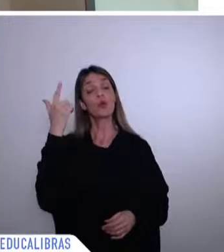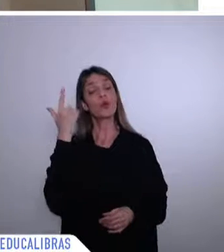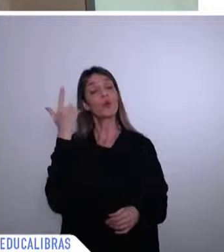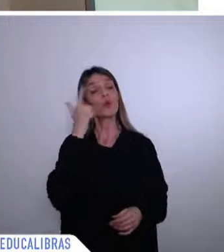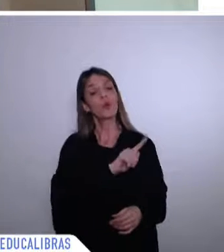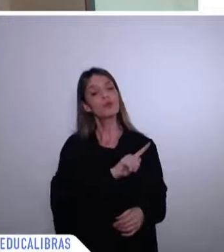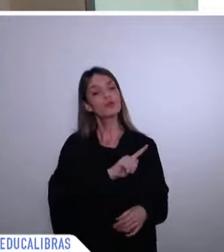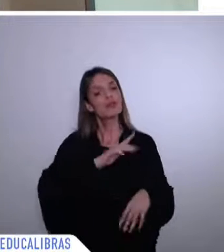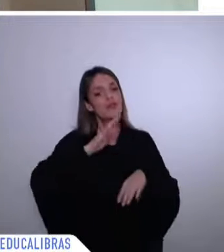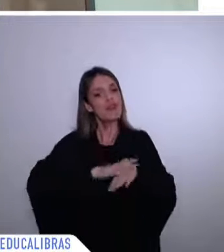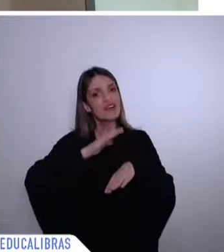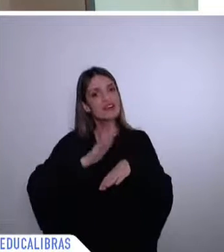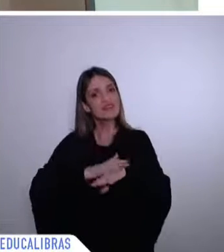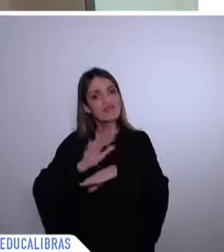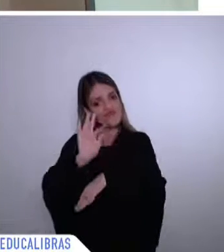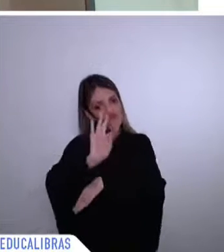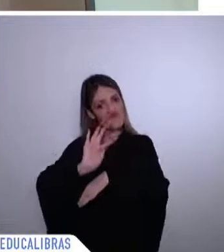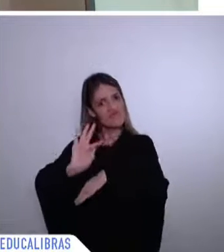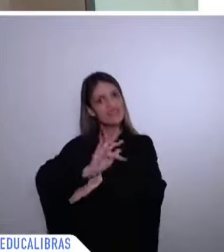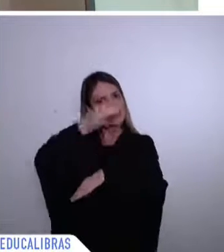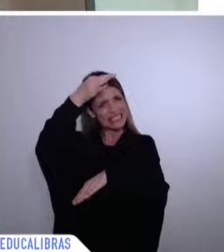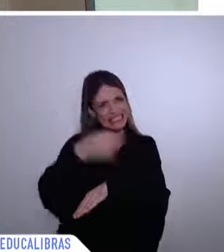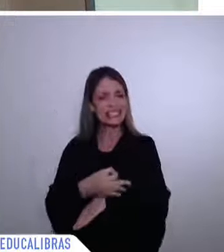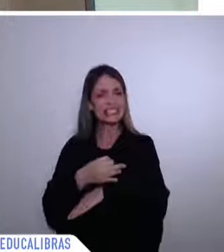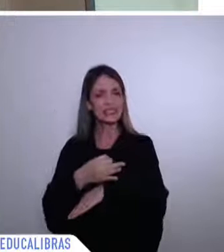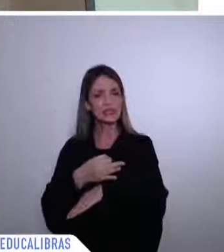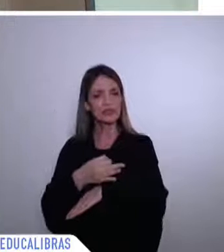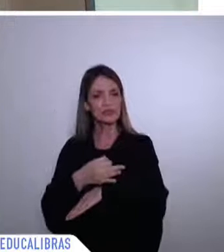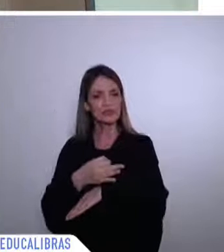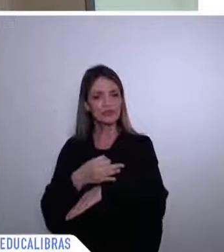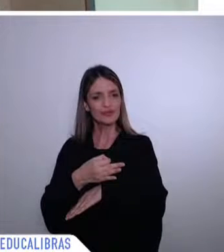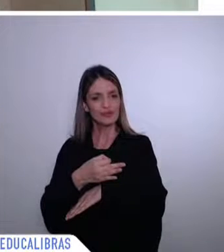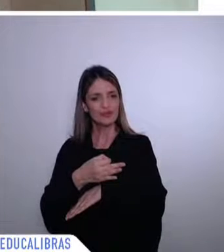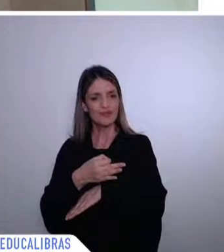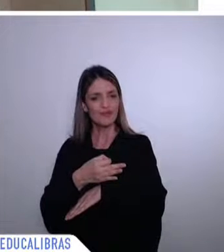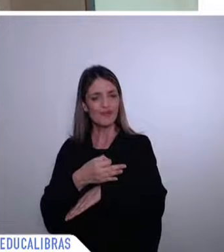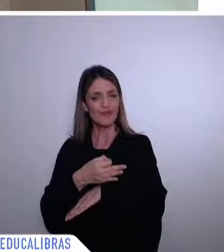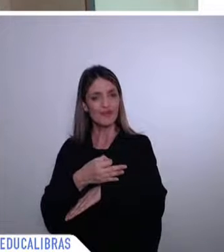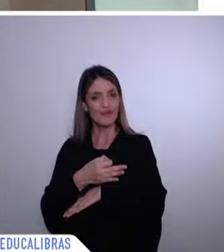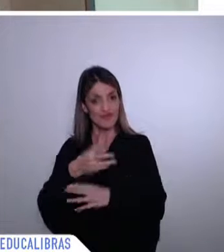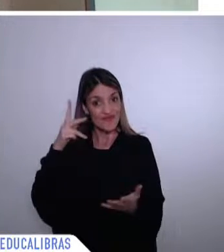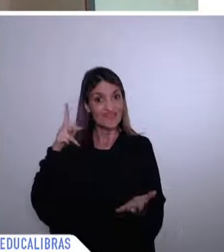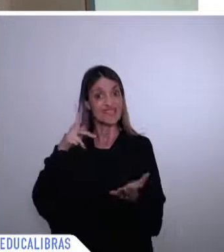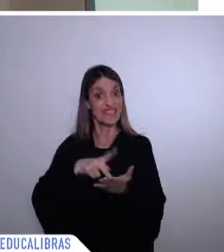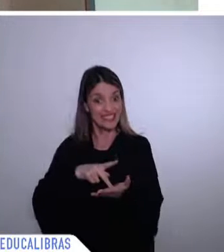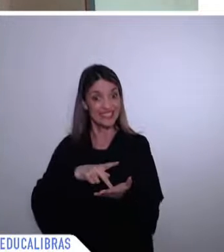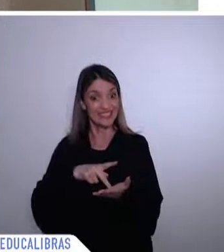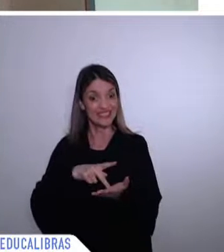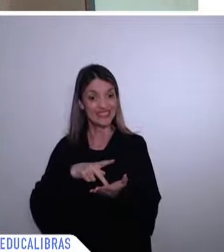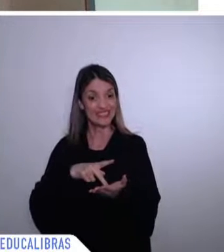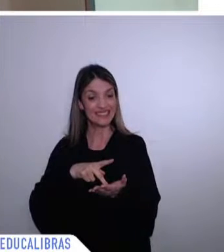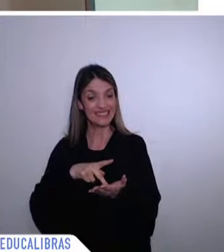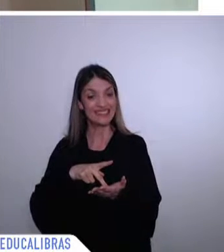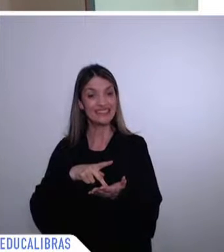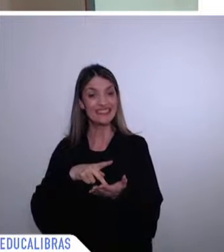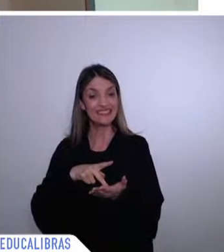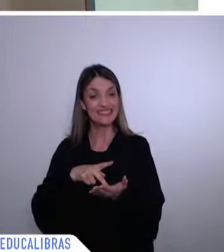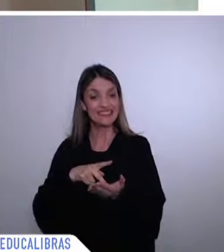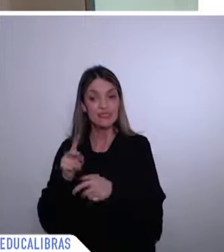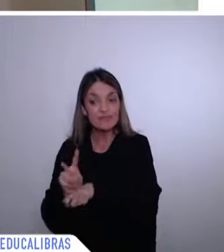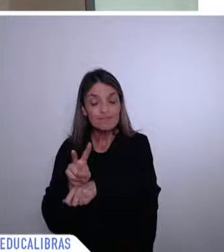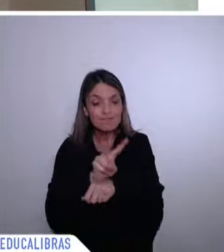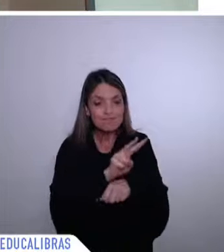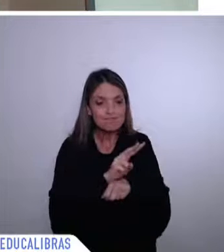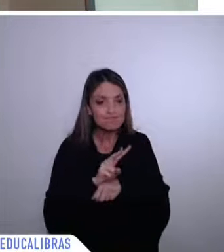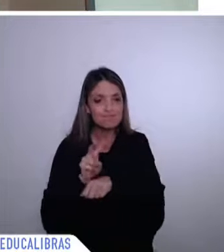For us to manage to make the formal a more extensive and intensive